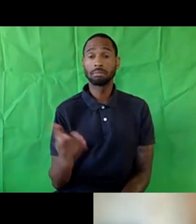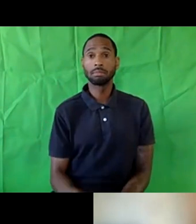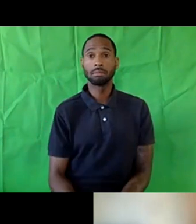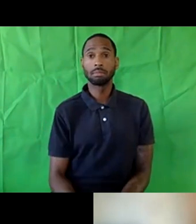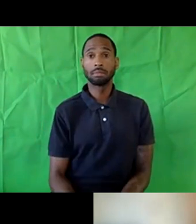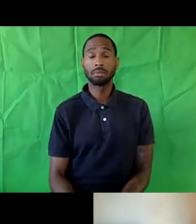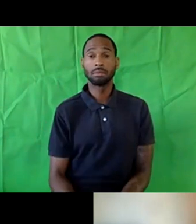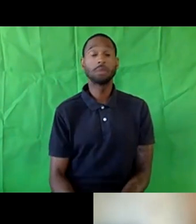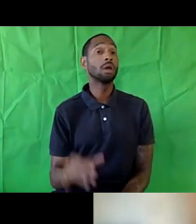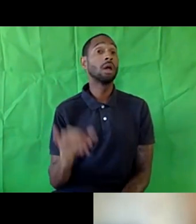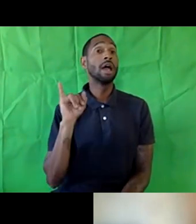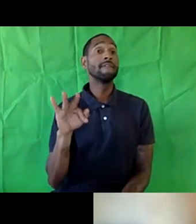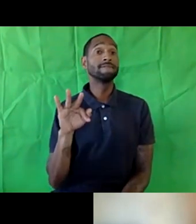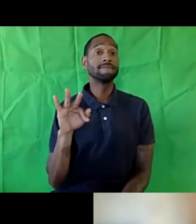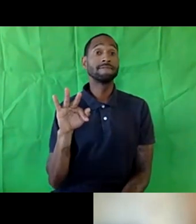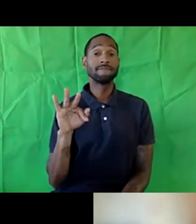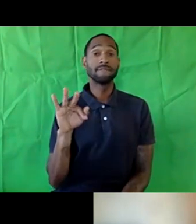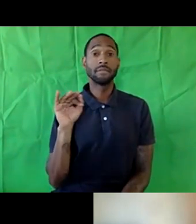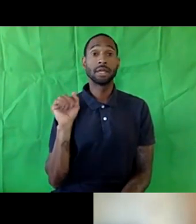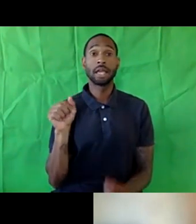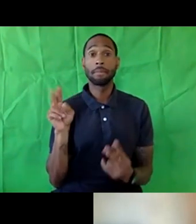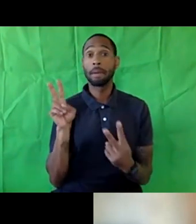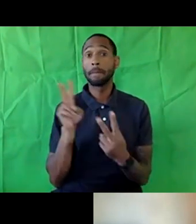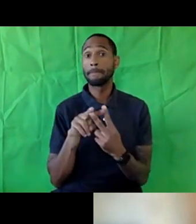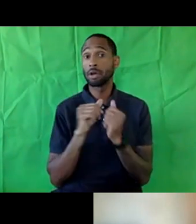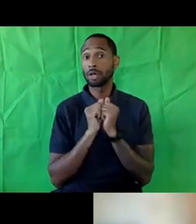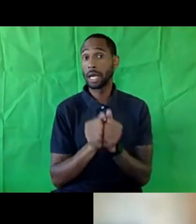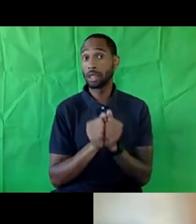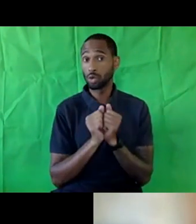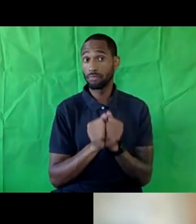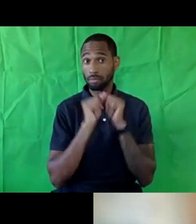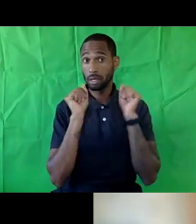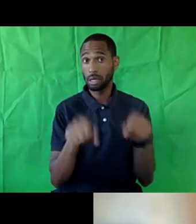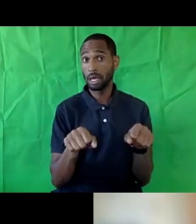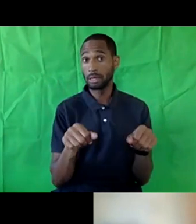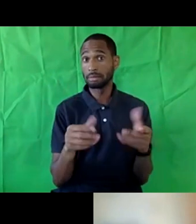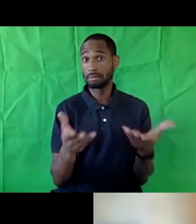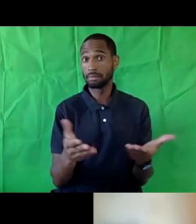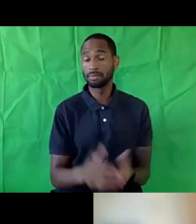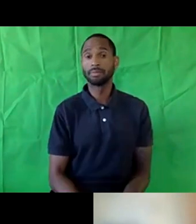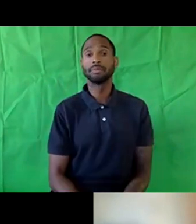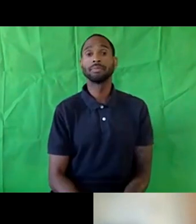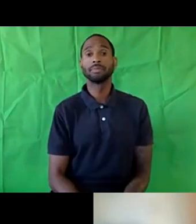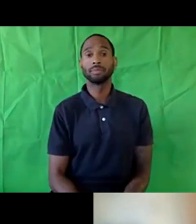In case they can be paired and grouped together. Oh.